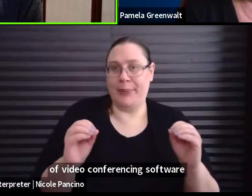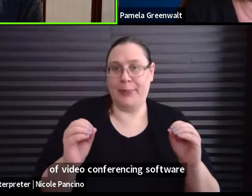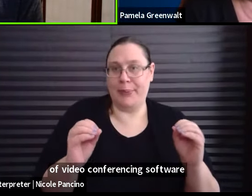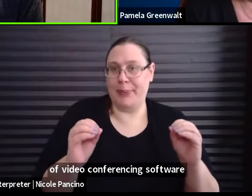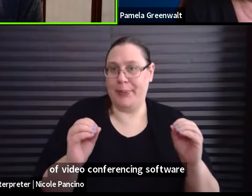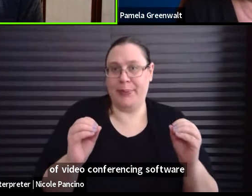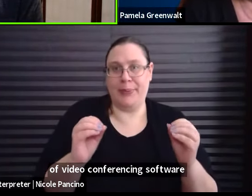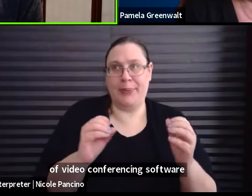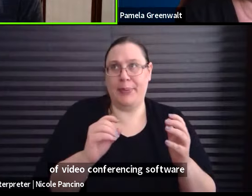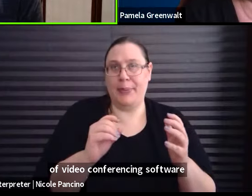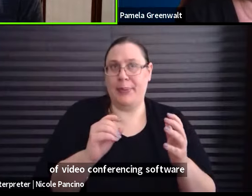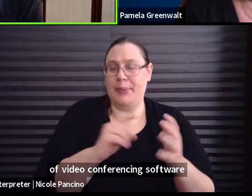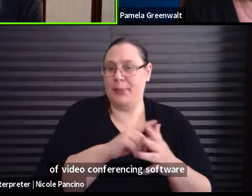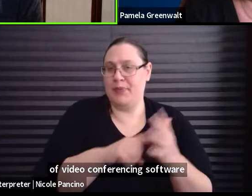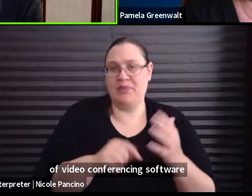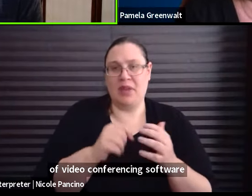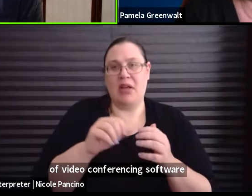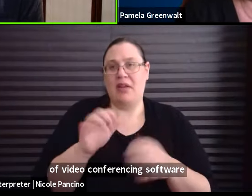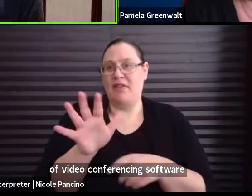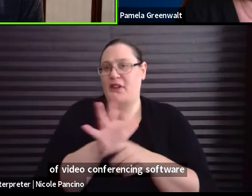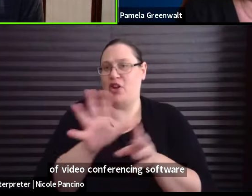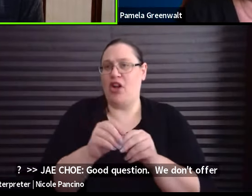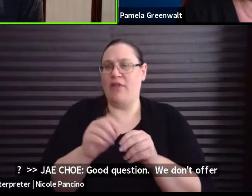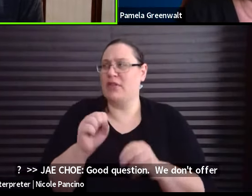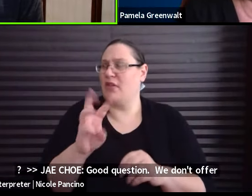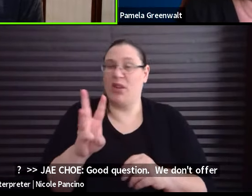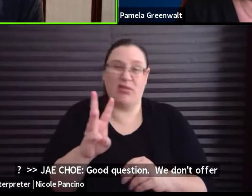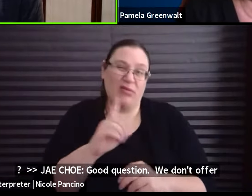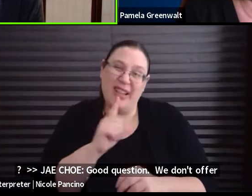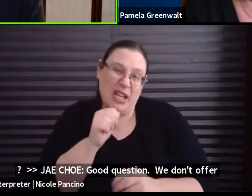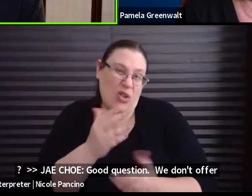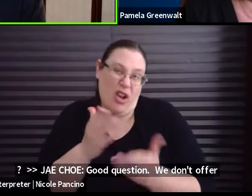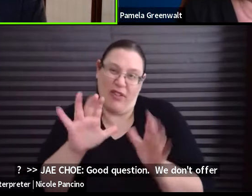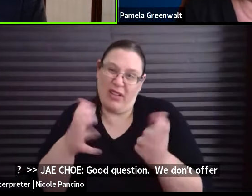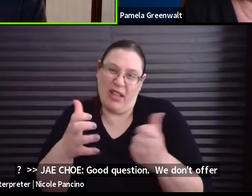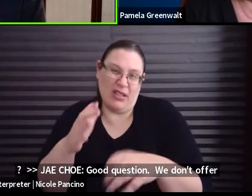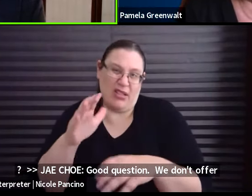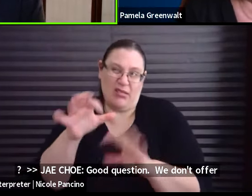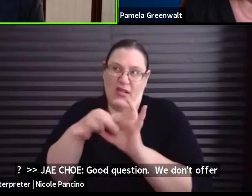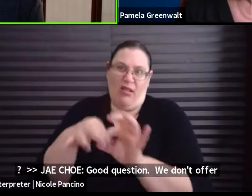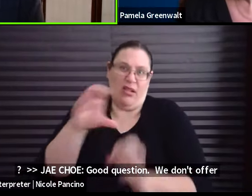other video conferencing software. In fact, we don't even offer classes on Zoom,